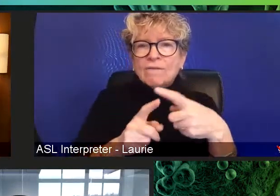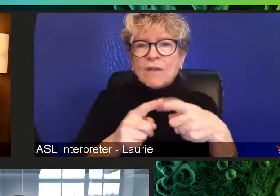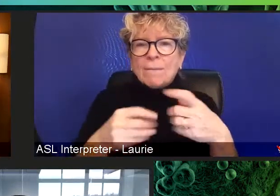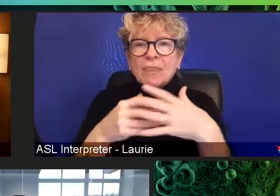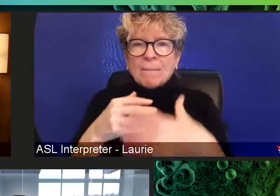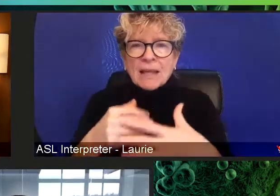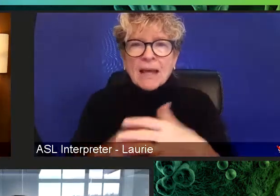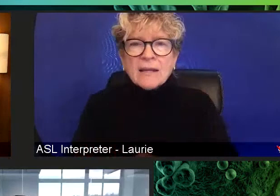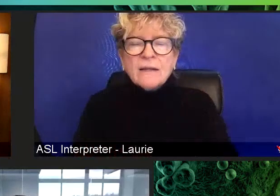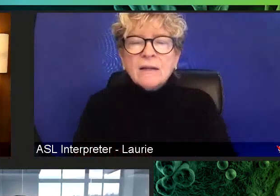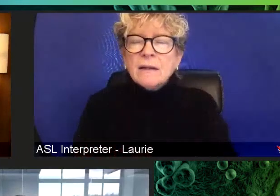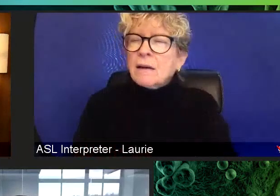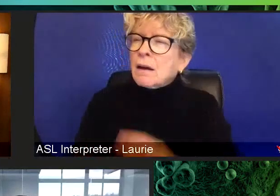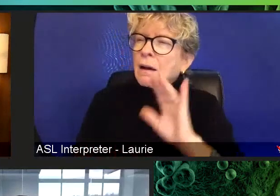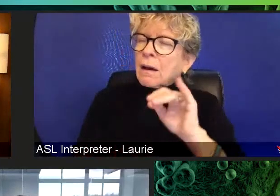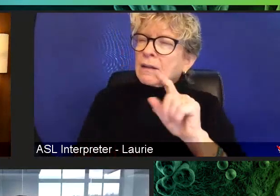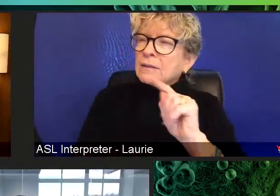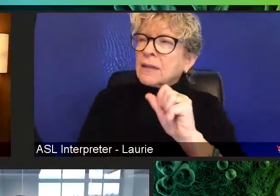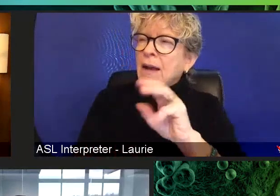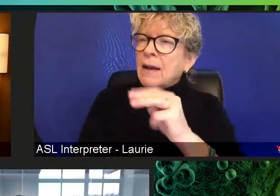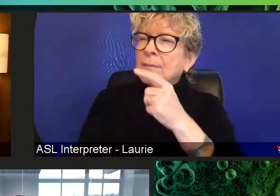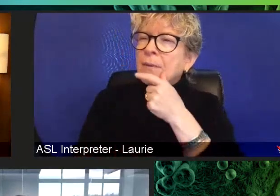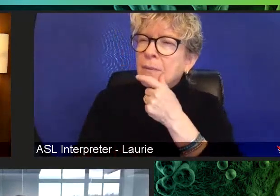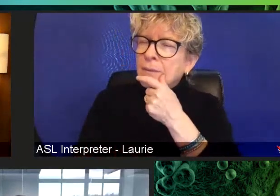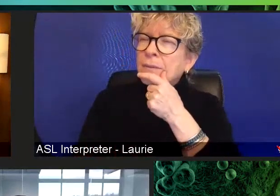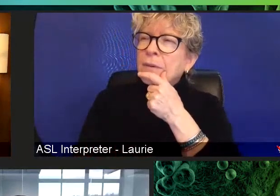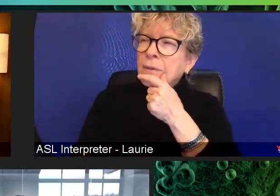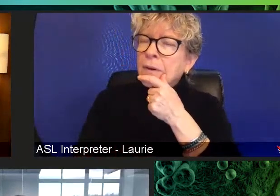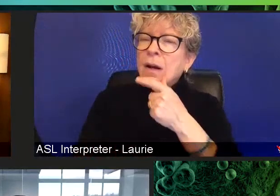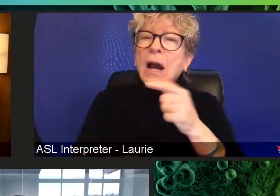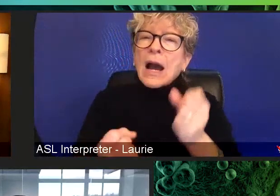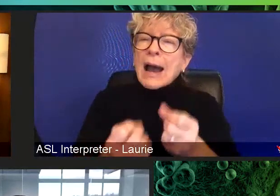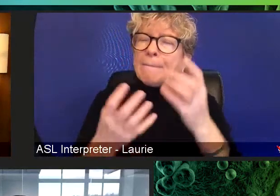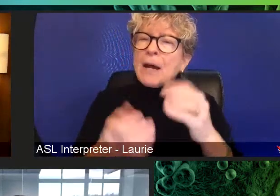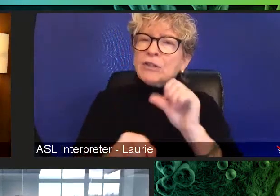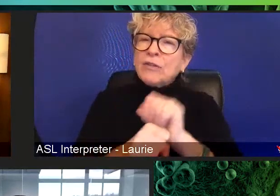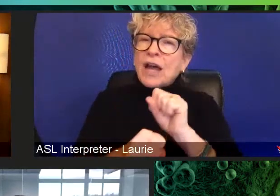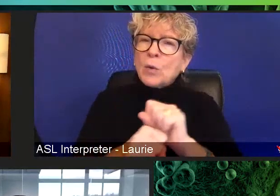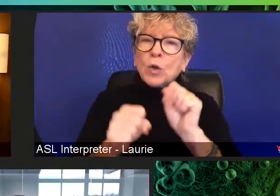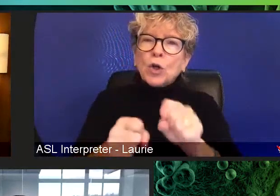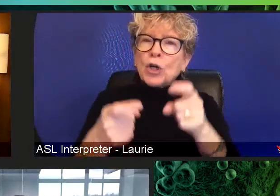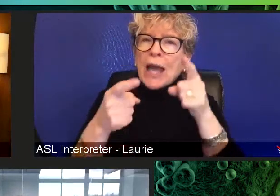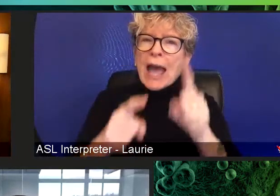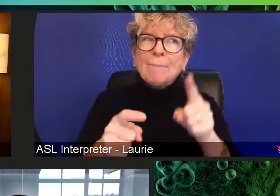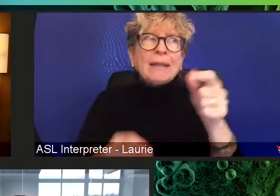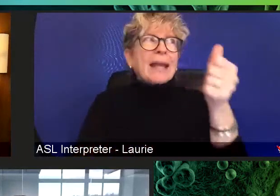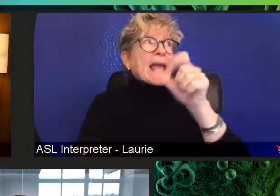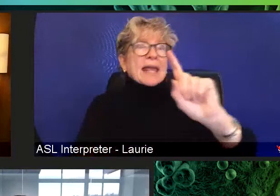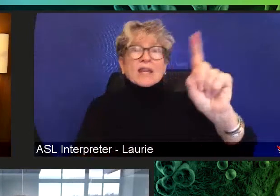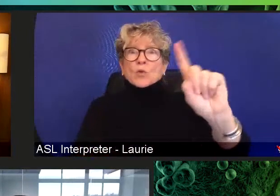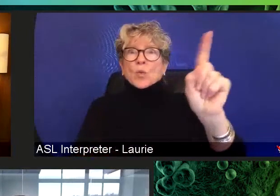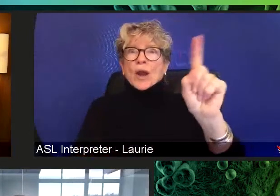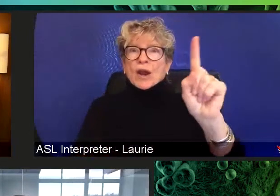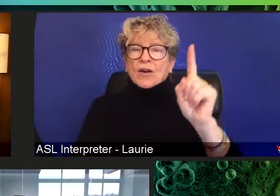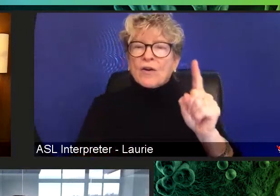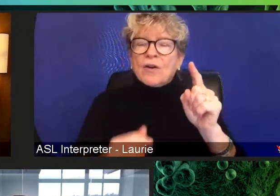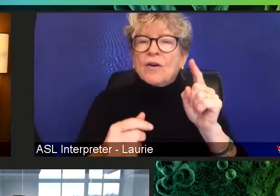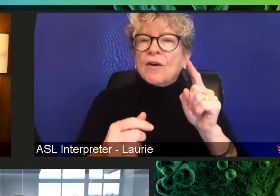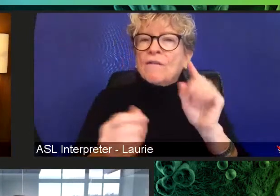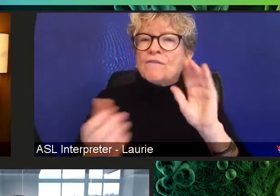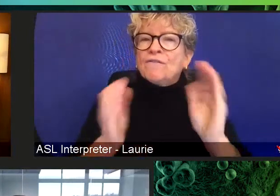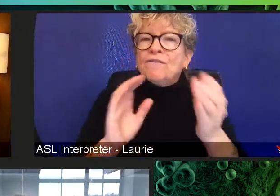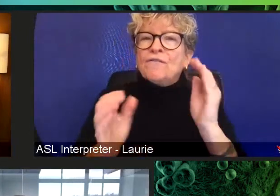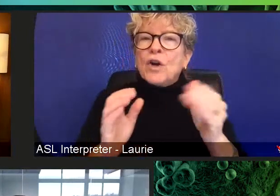And how much of this is work that could be done anywhere versus how much of it is work that requires real sophisticated ability